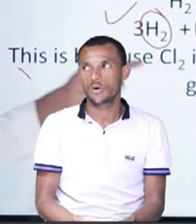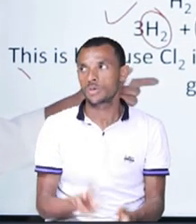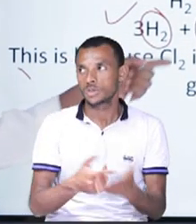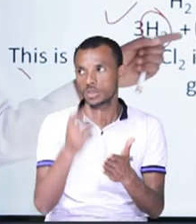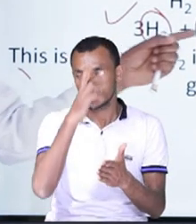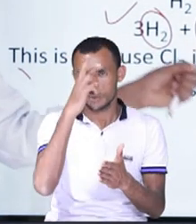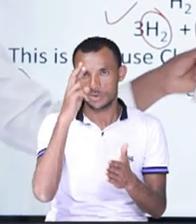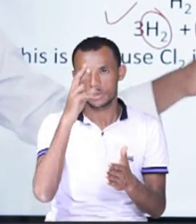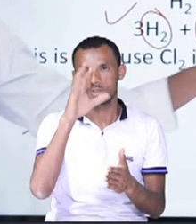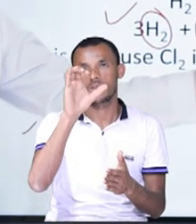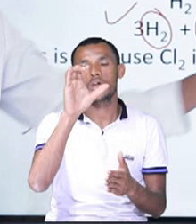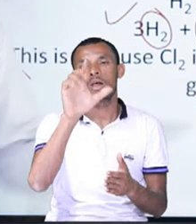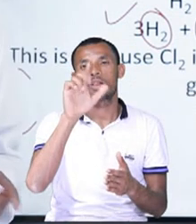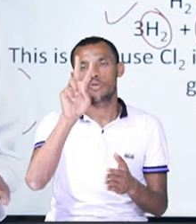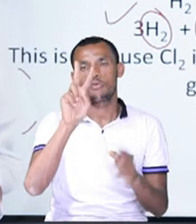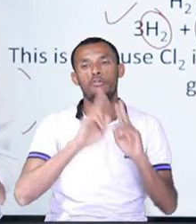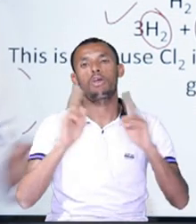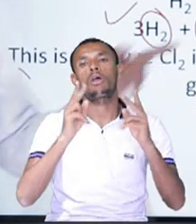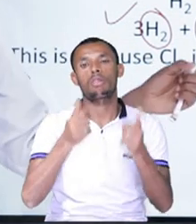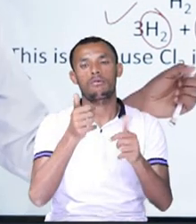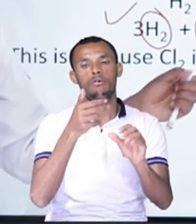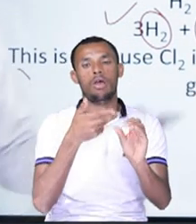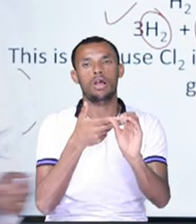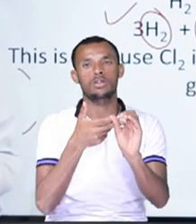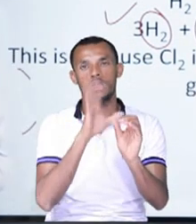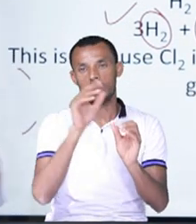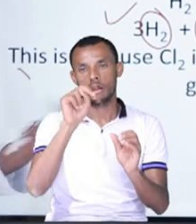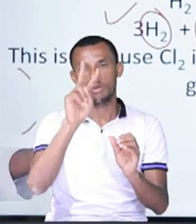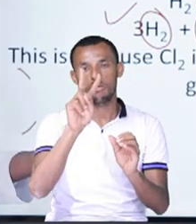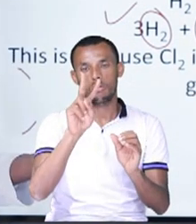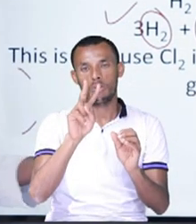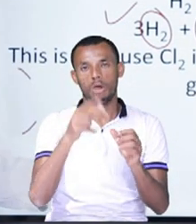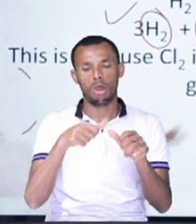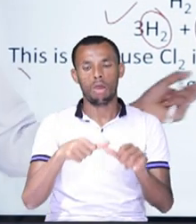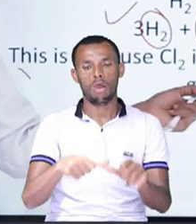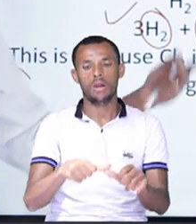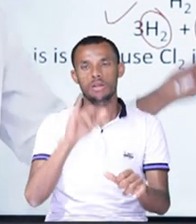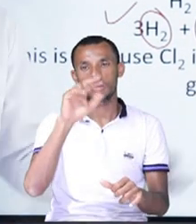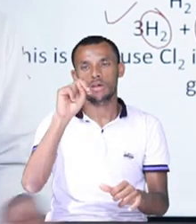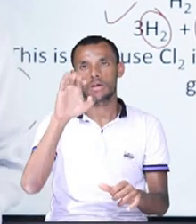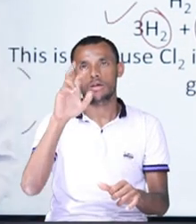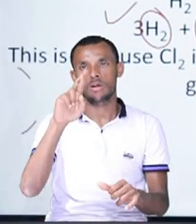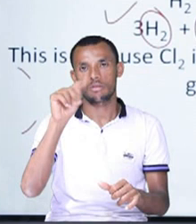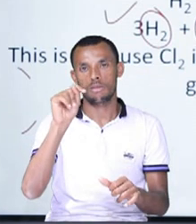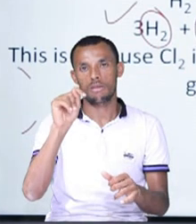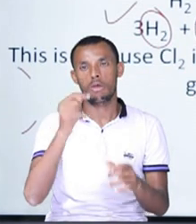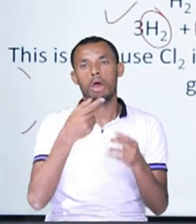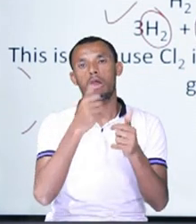This is because Cl2 is a very active gas, whereas N2 is inert. You know inert. Inert gas means unreactive